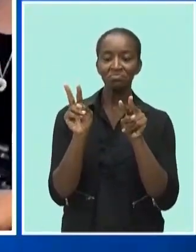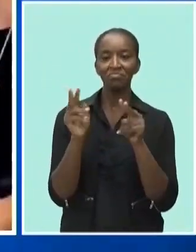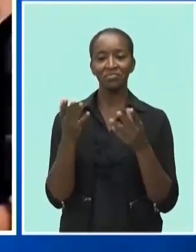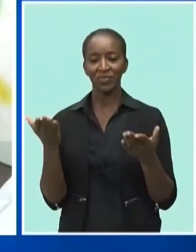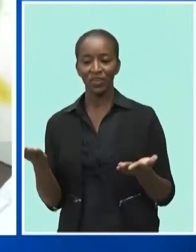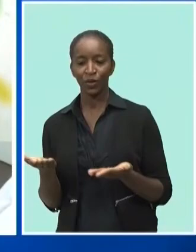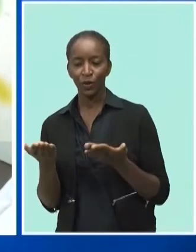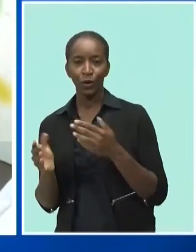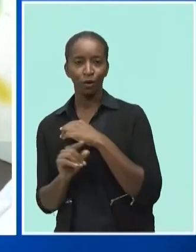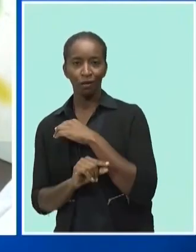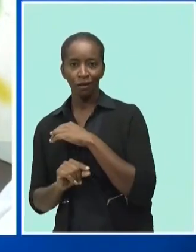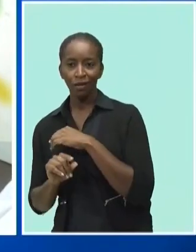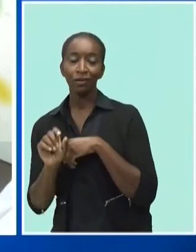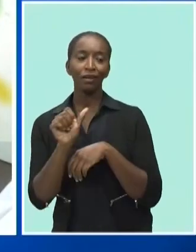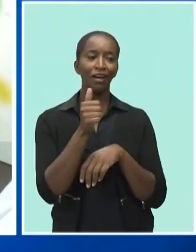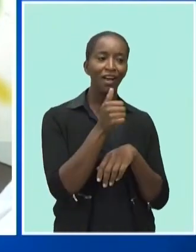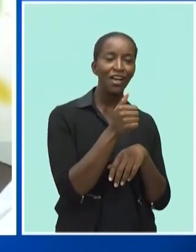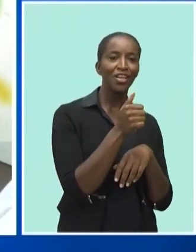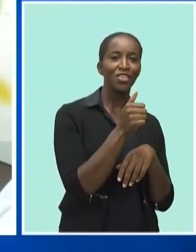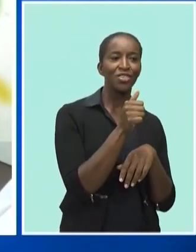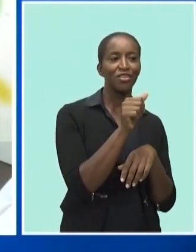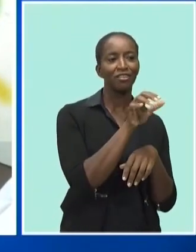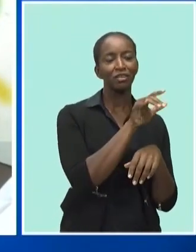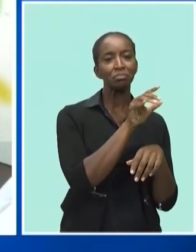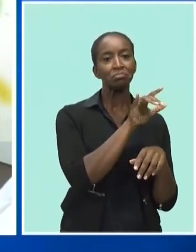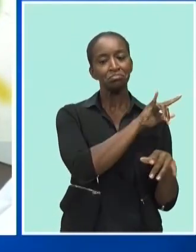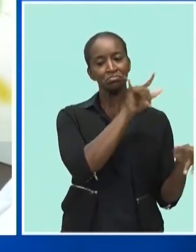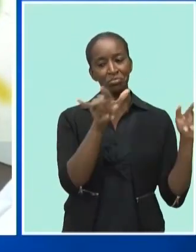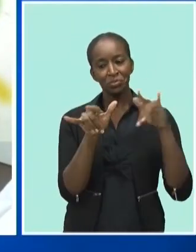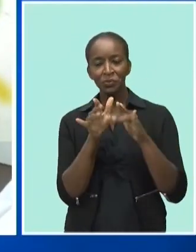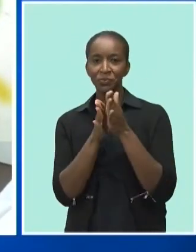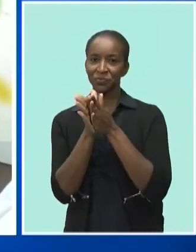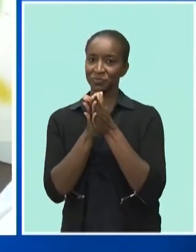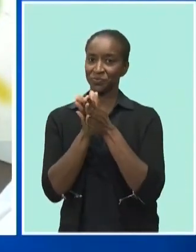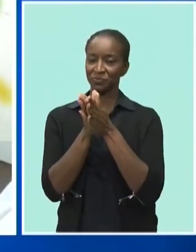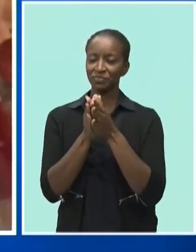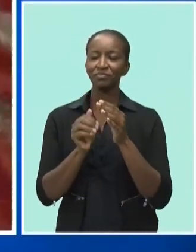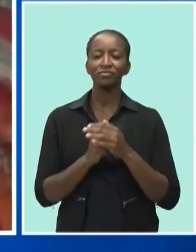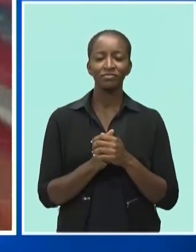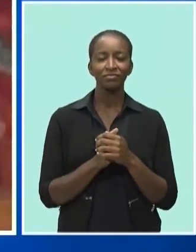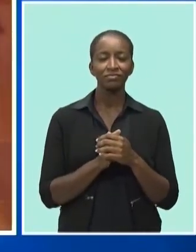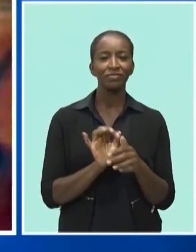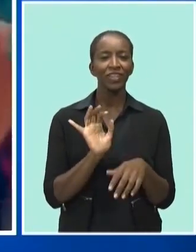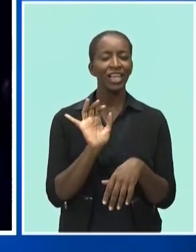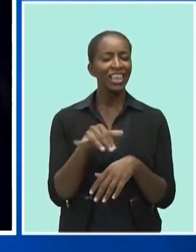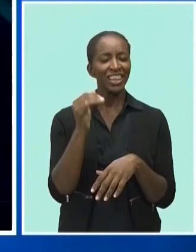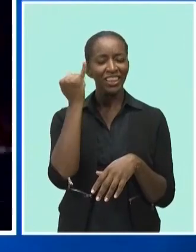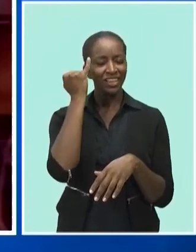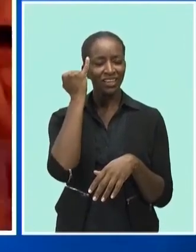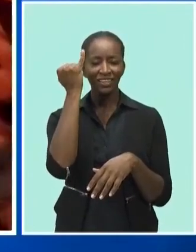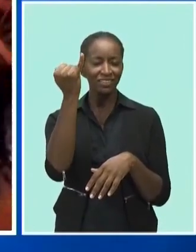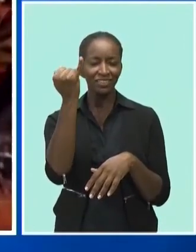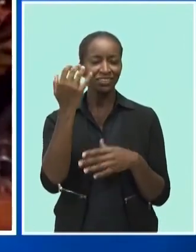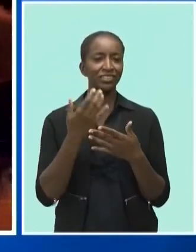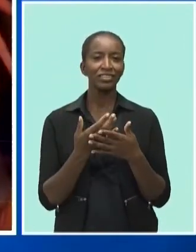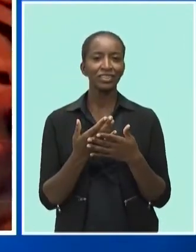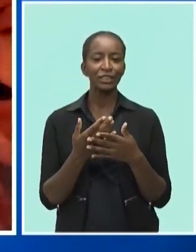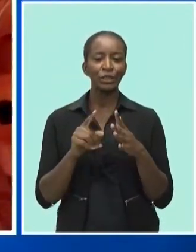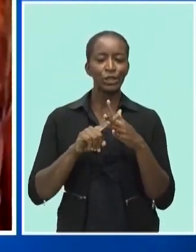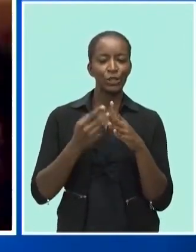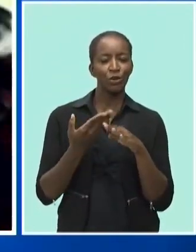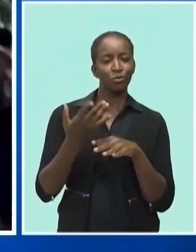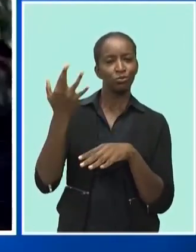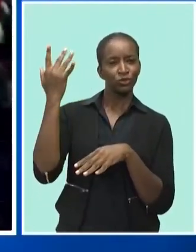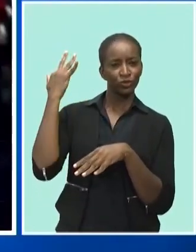diaspora. Director of the annual event, Kerwin Bollers, explained that the idea for a local carnival was birthed from Guyana's 50th